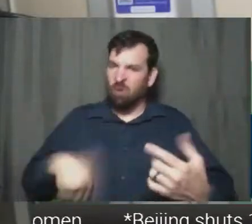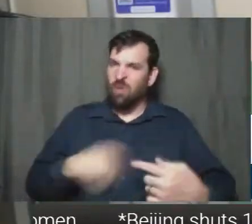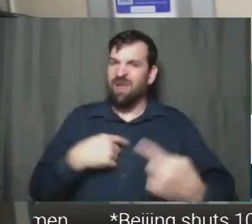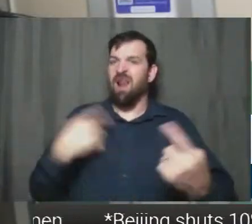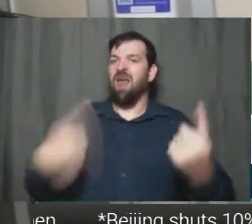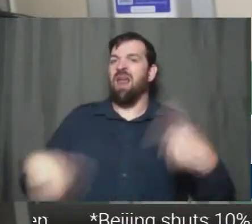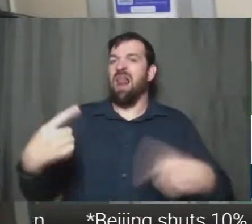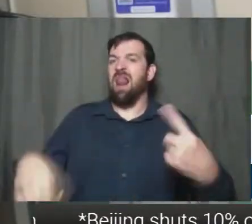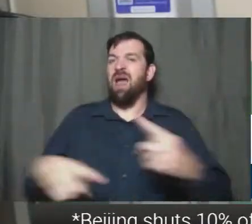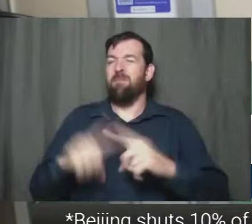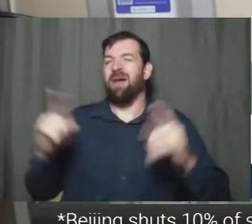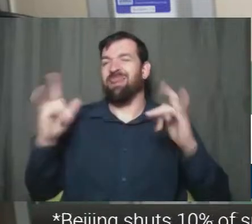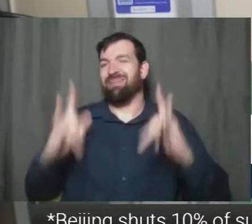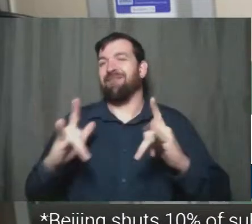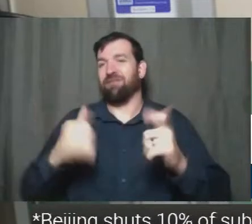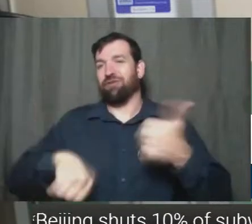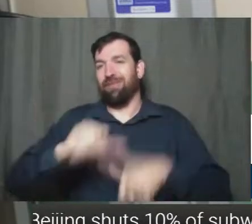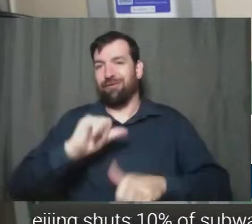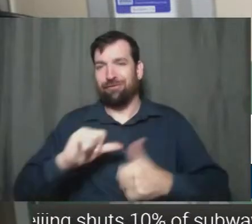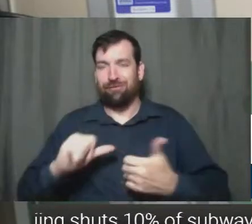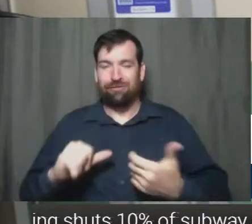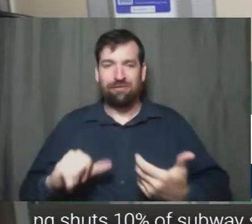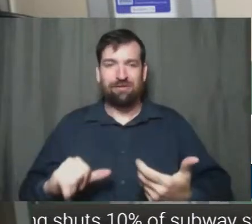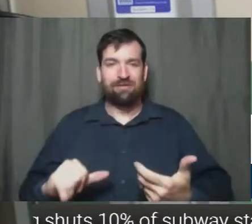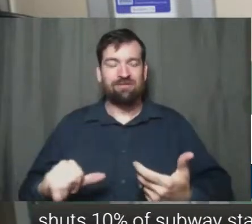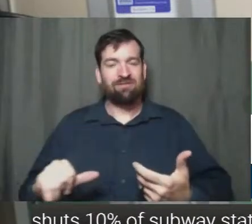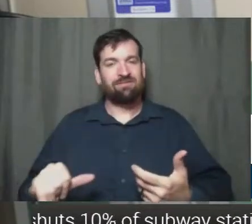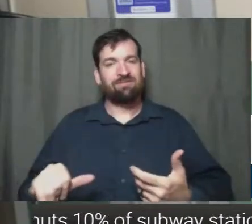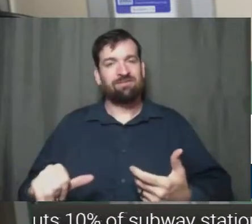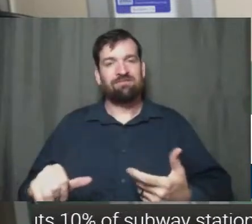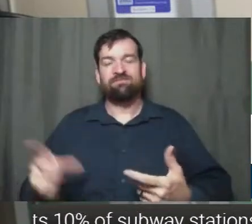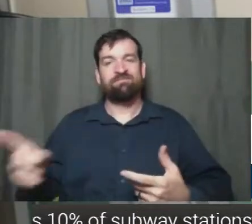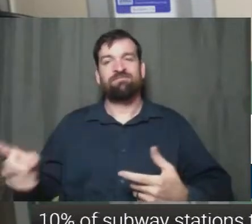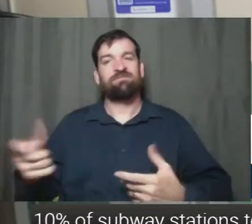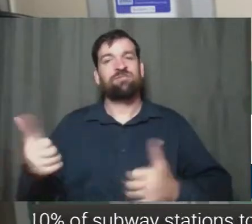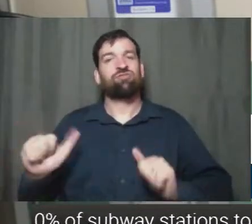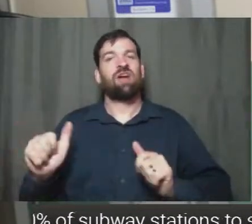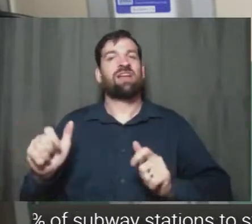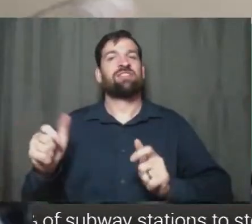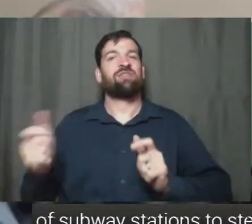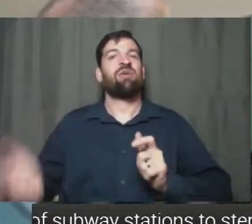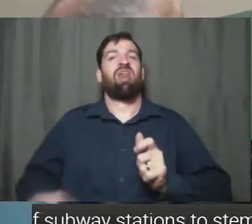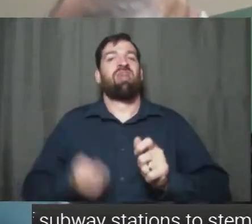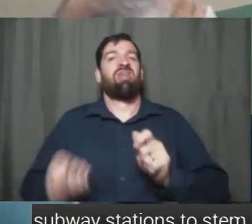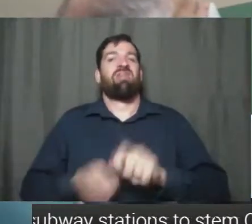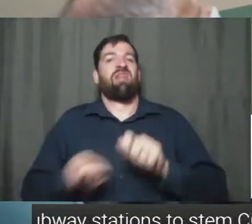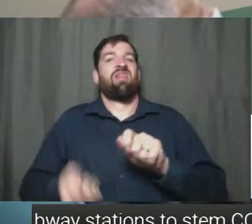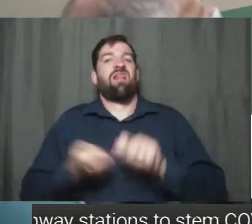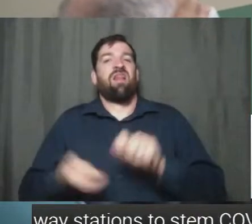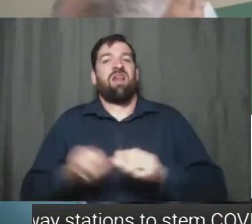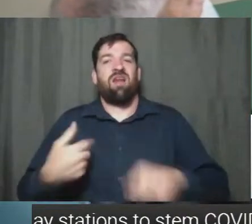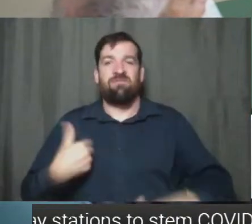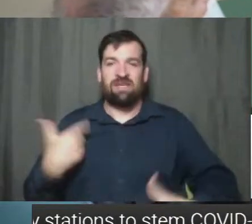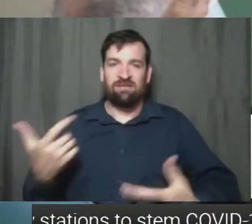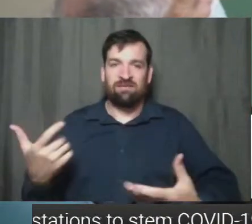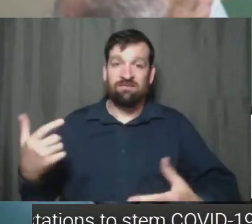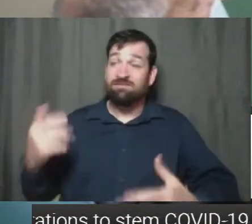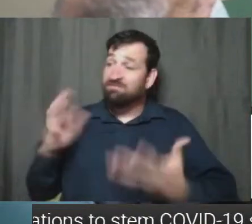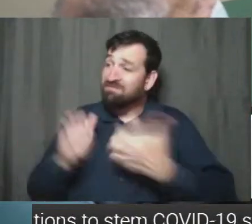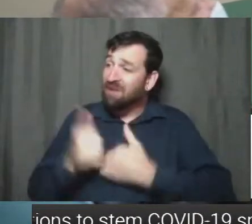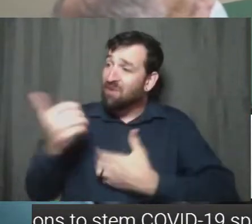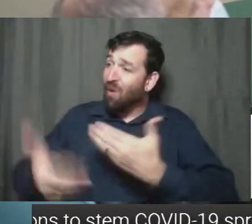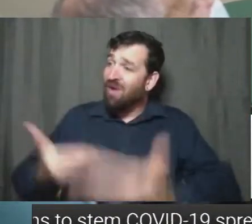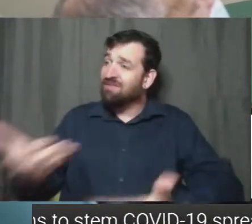each other. We have fun. He tries to get me riled up. How's it going, guys? They also know how